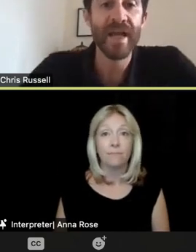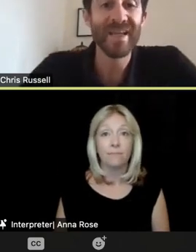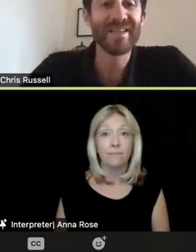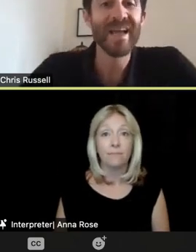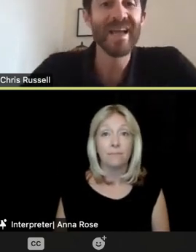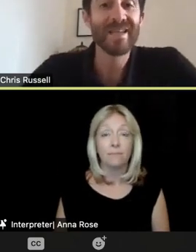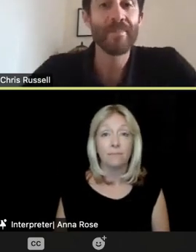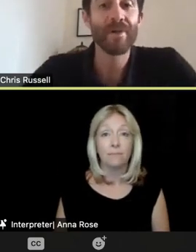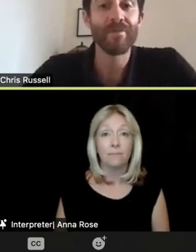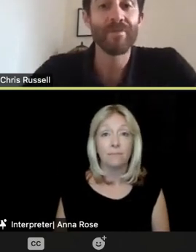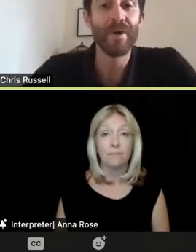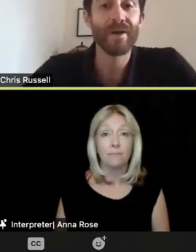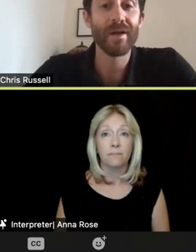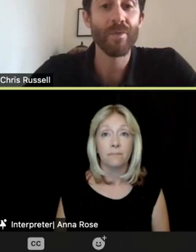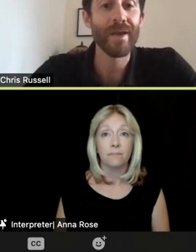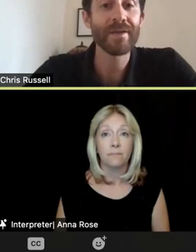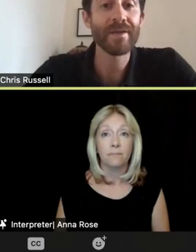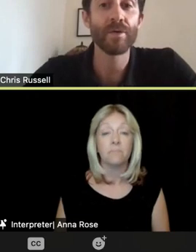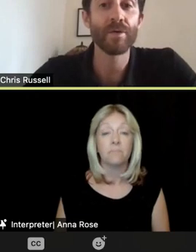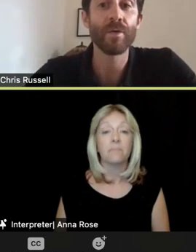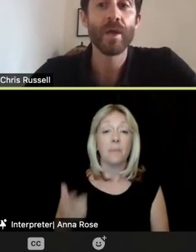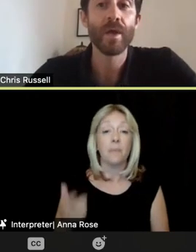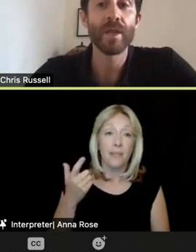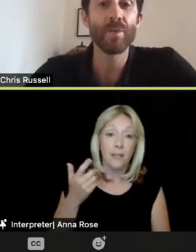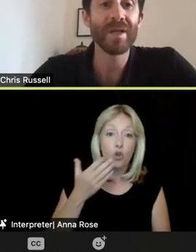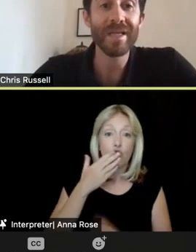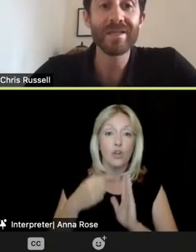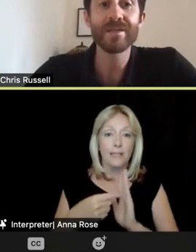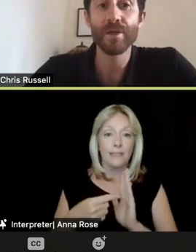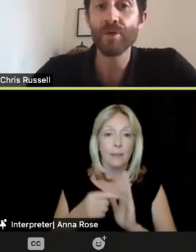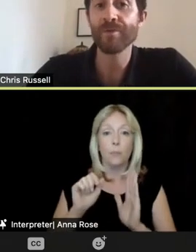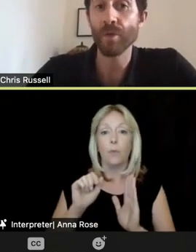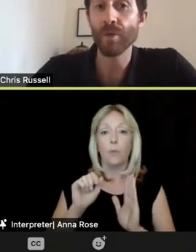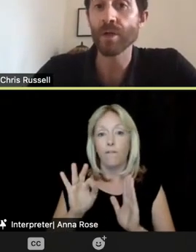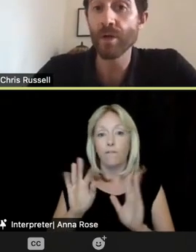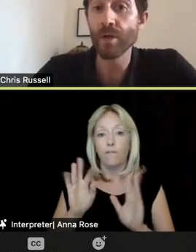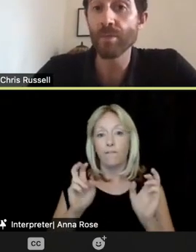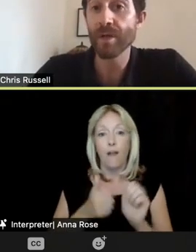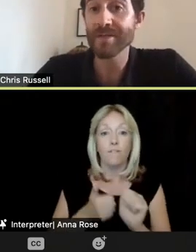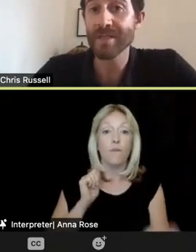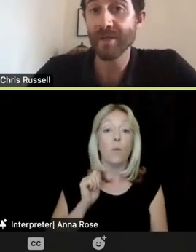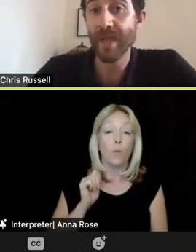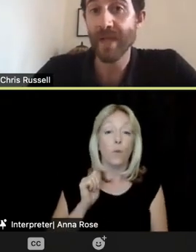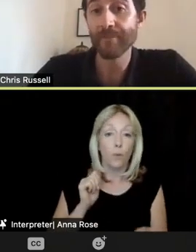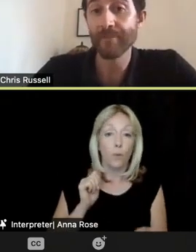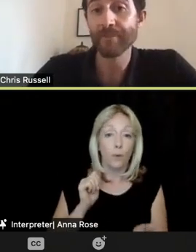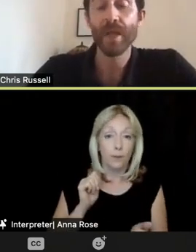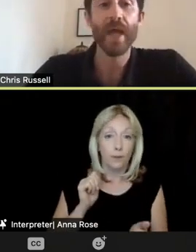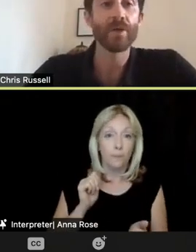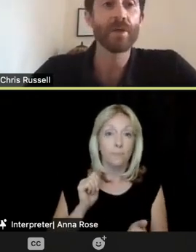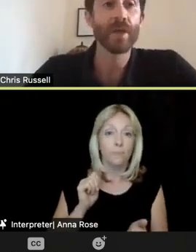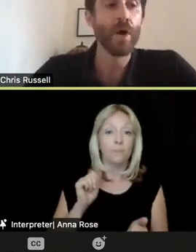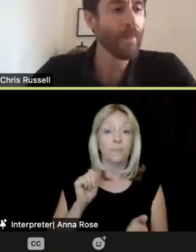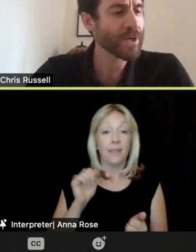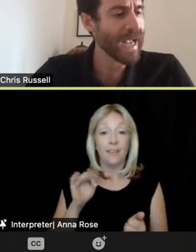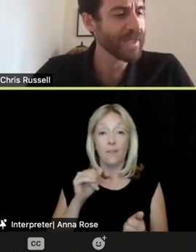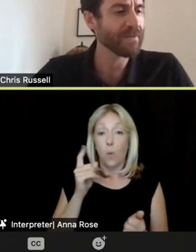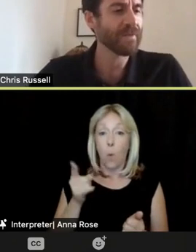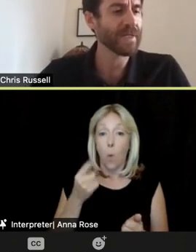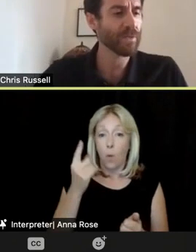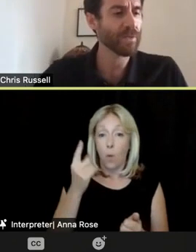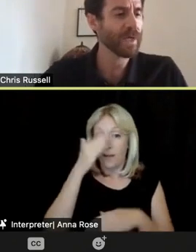And I think it's a nice example of what not to do that would be easy to do if you learn a little bit about CVI and you think,